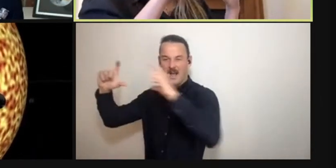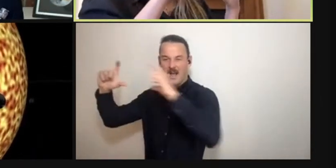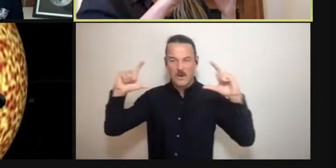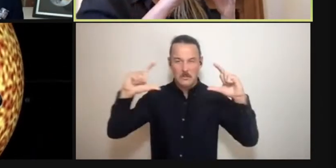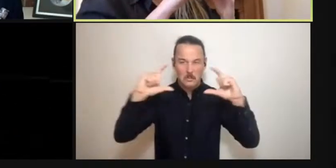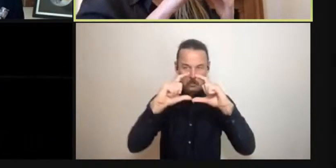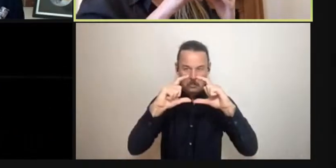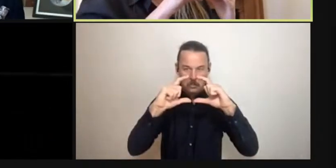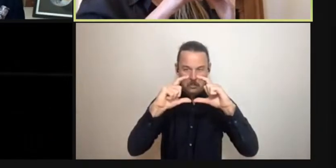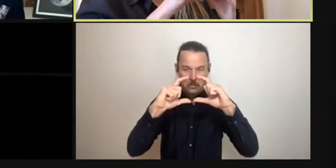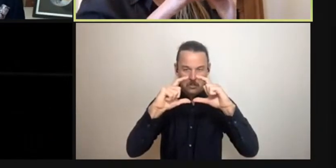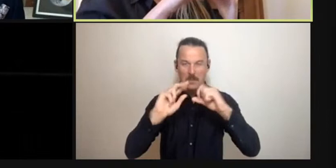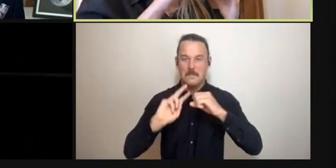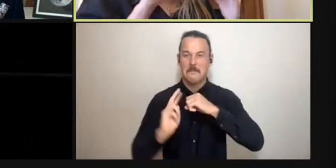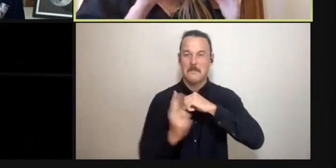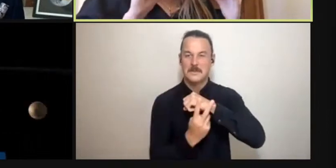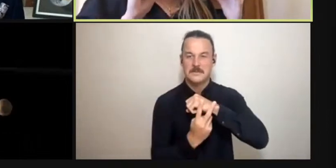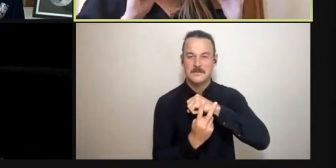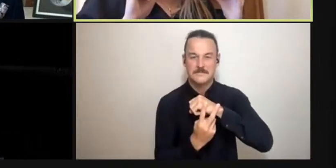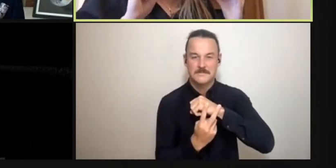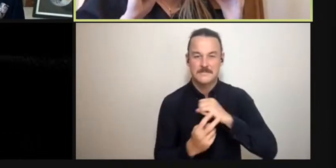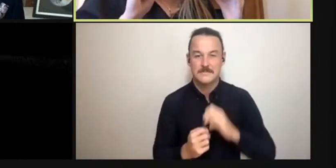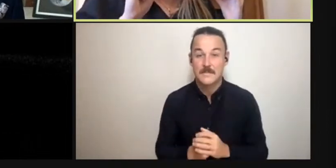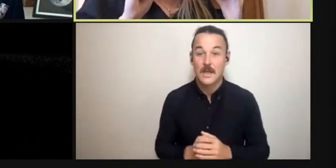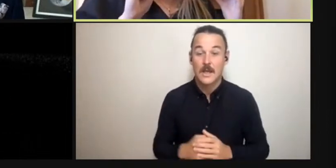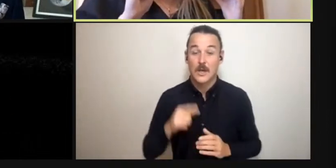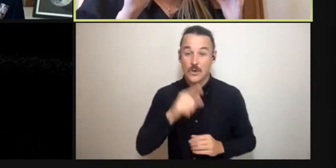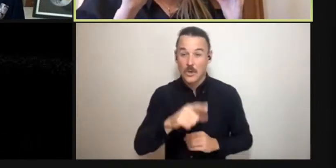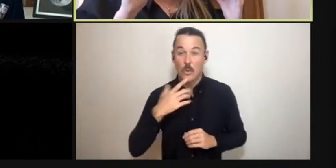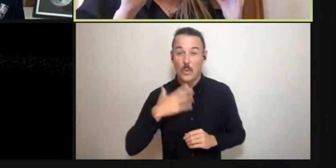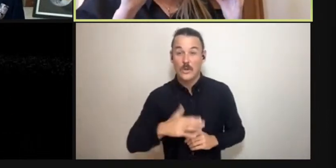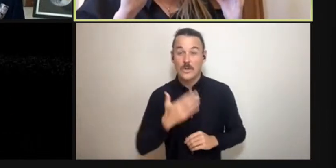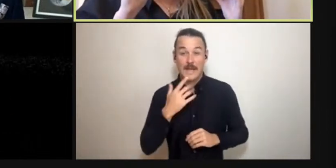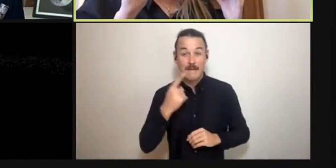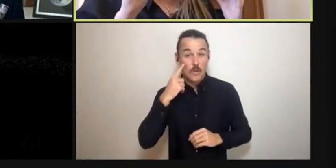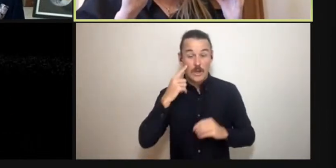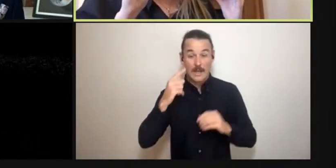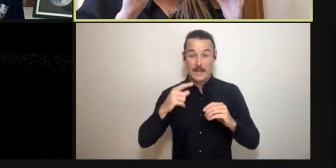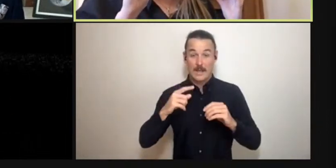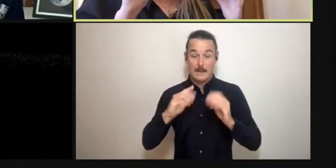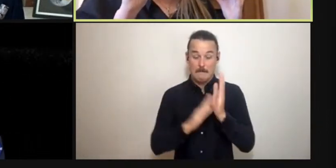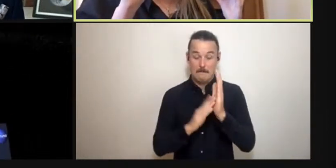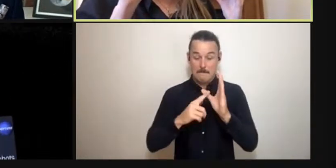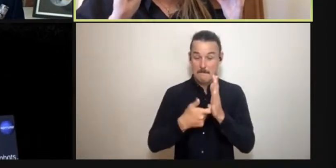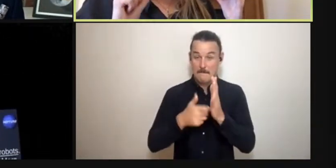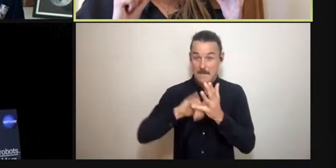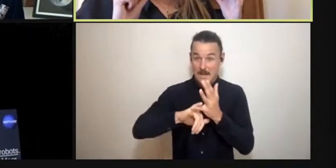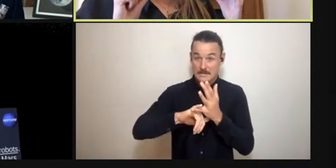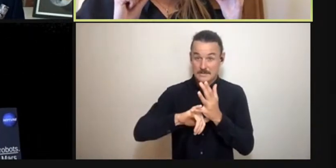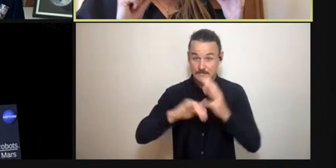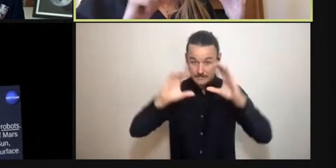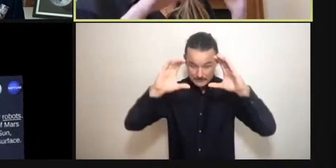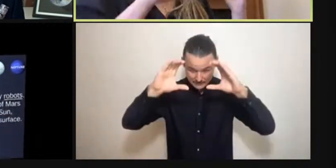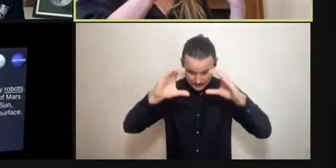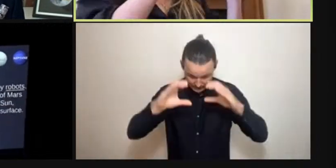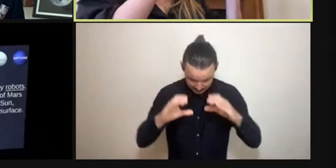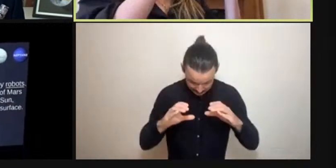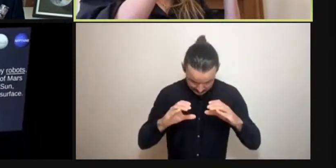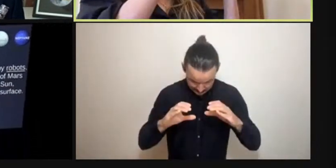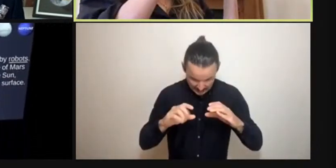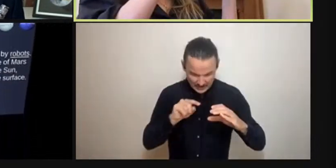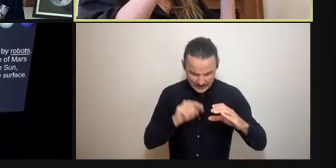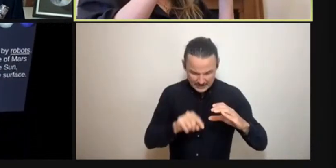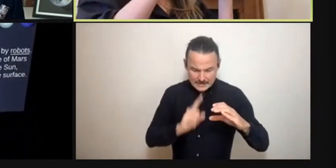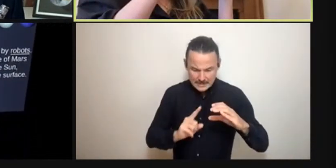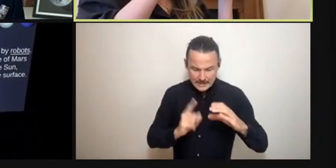some underlined words. And I want you to hover over Visit to Mars and click that.